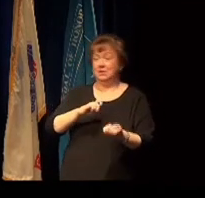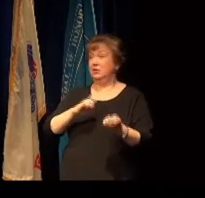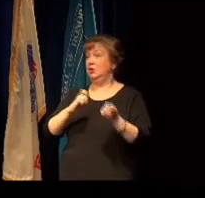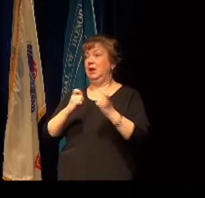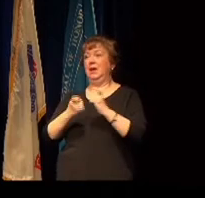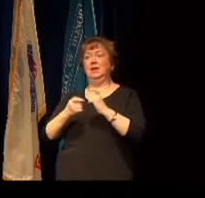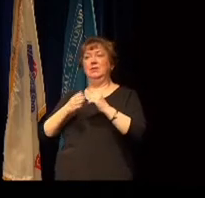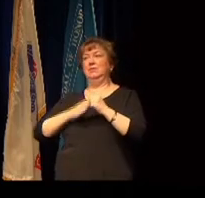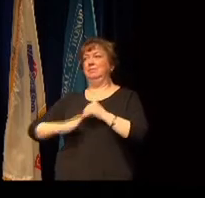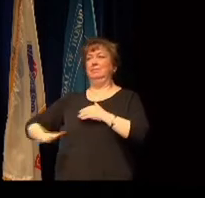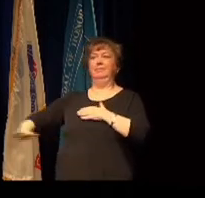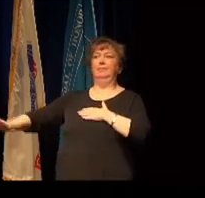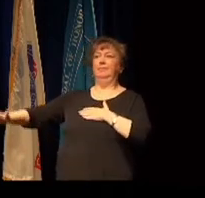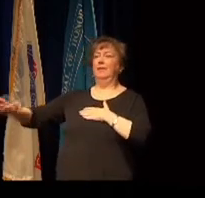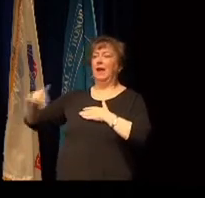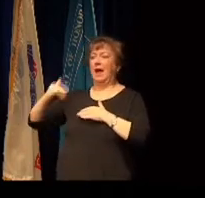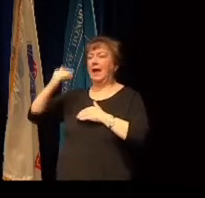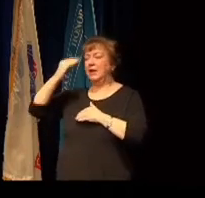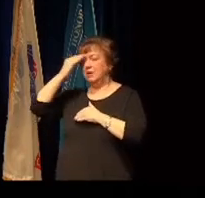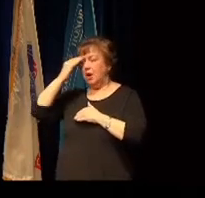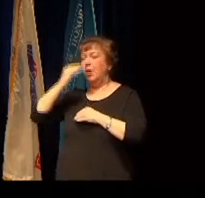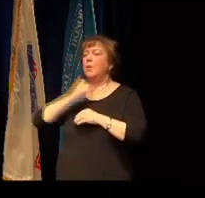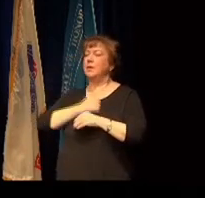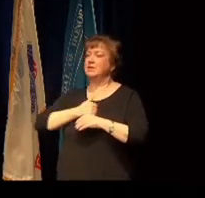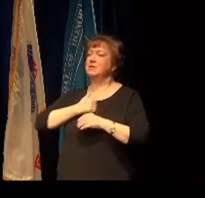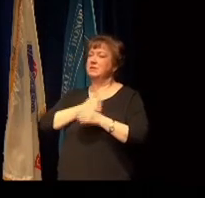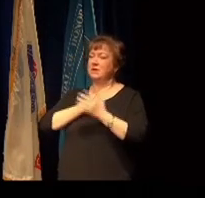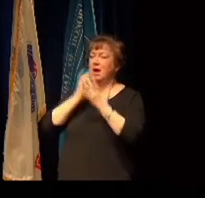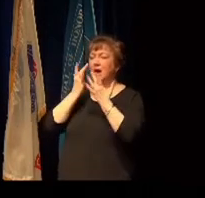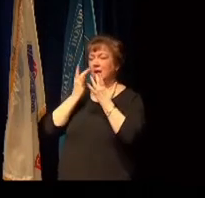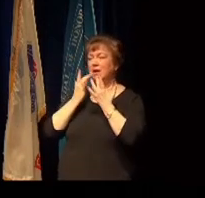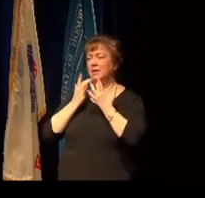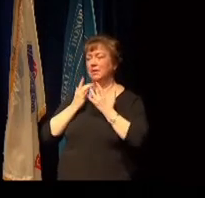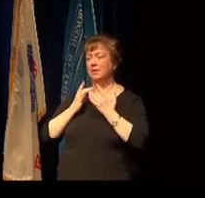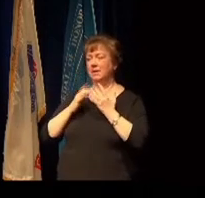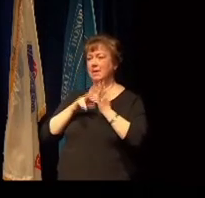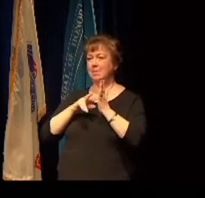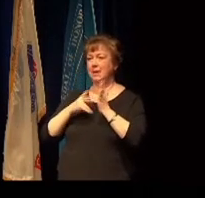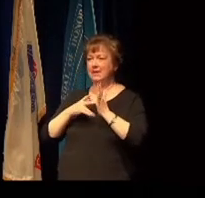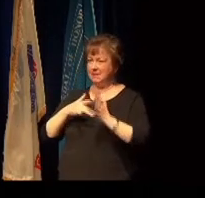I know what sorrow is all about. I felt it.